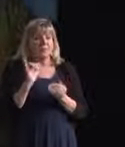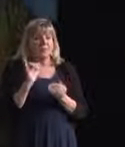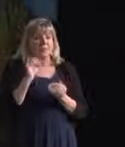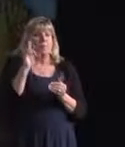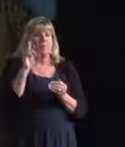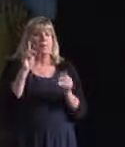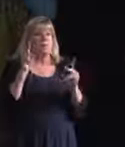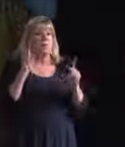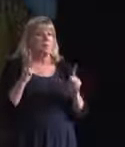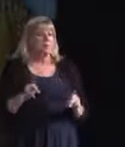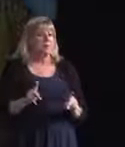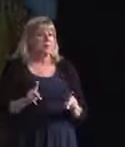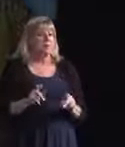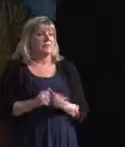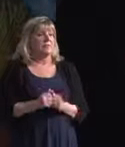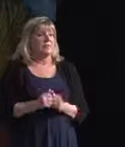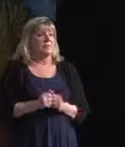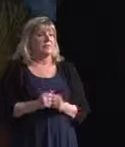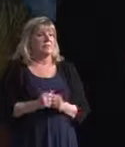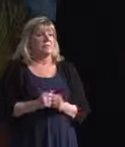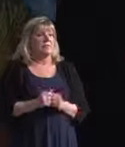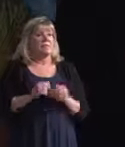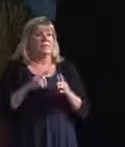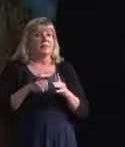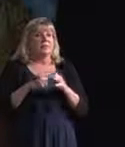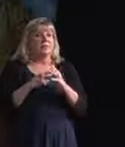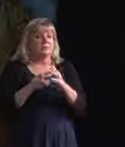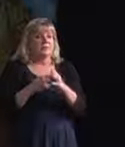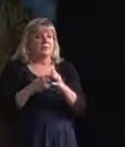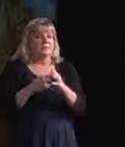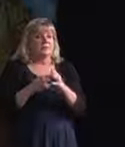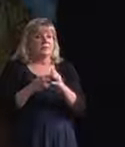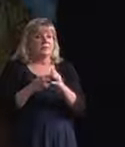One parishioner after another, beginning with the kids,